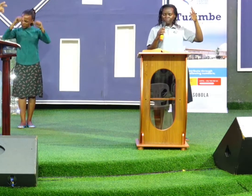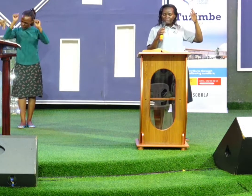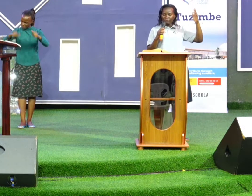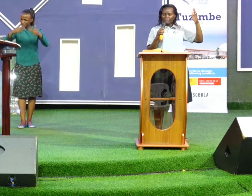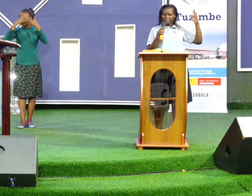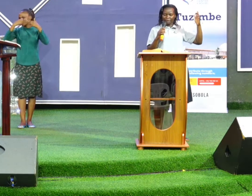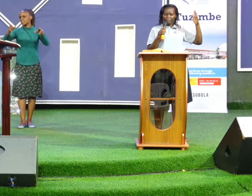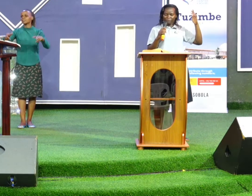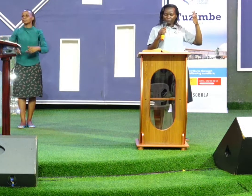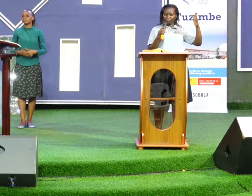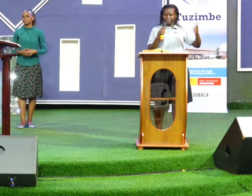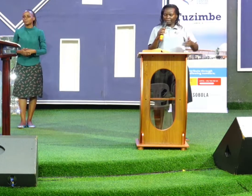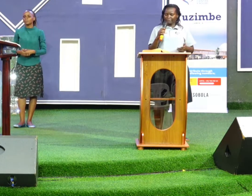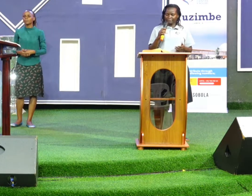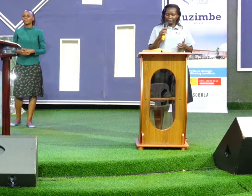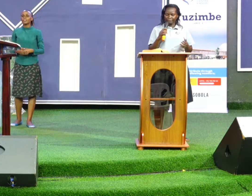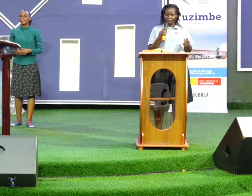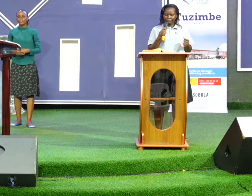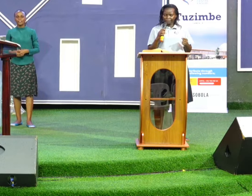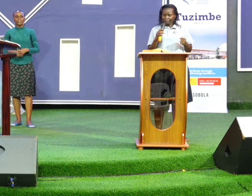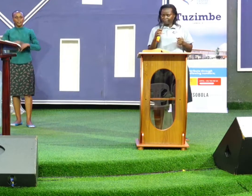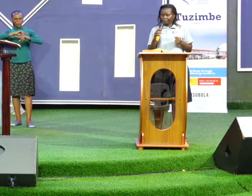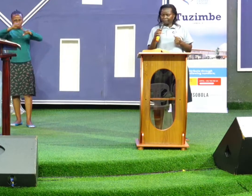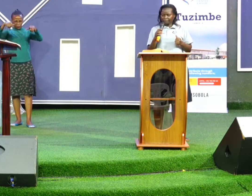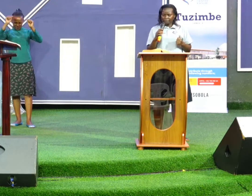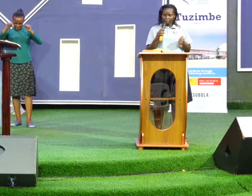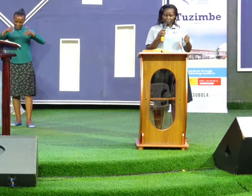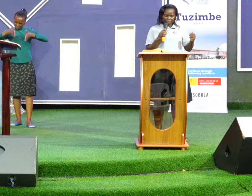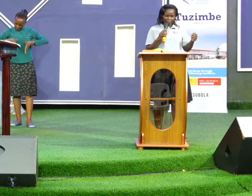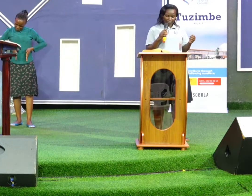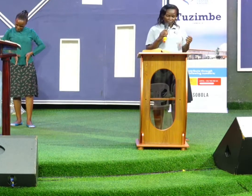strength to begin whatever we are meant to begin. That we